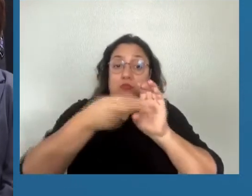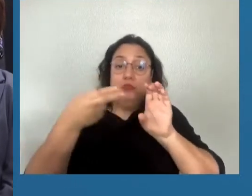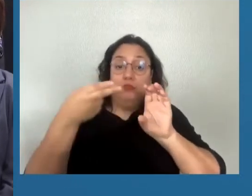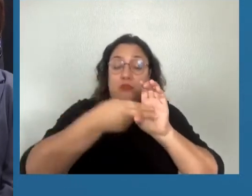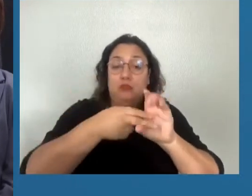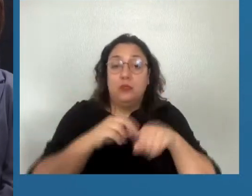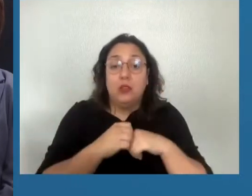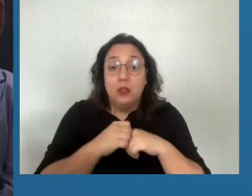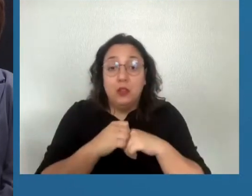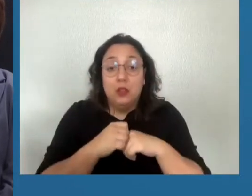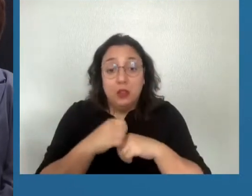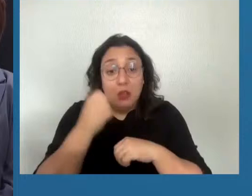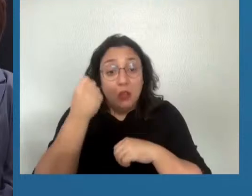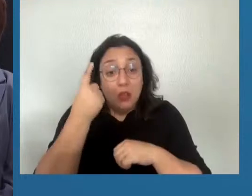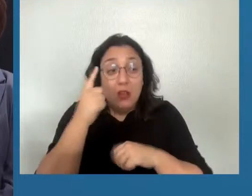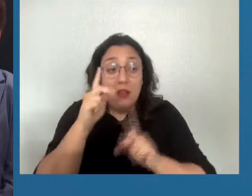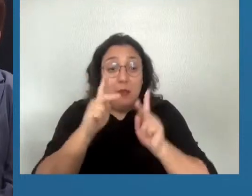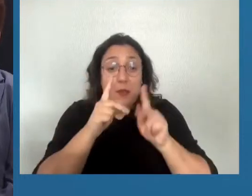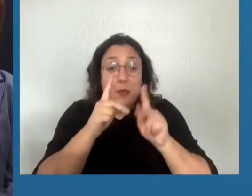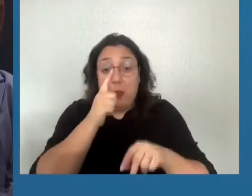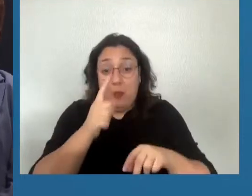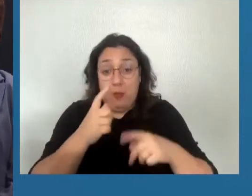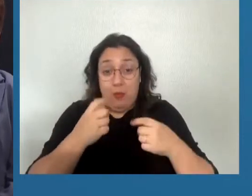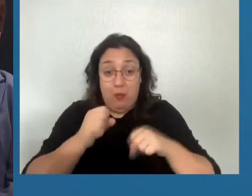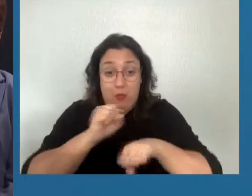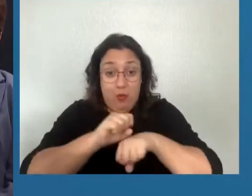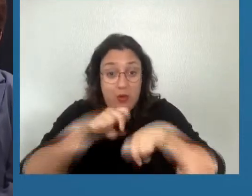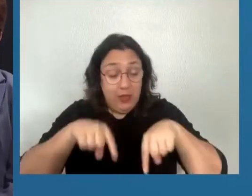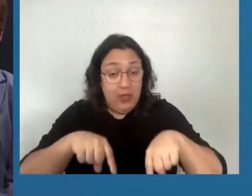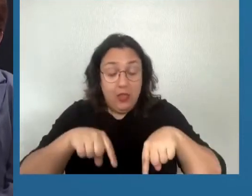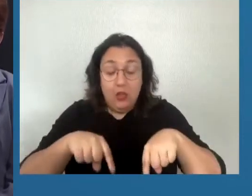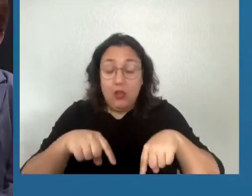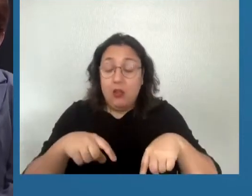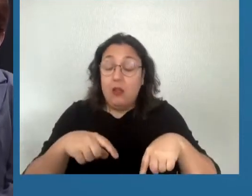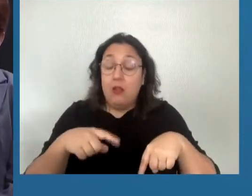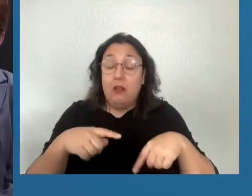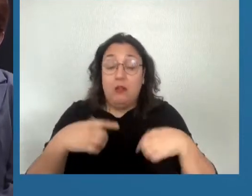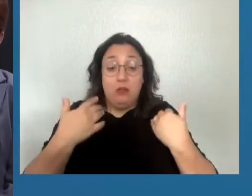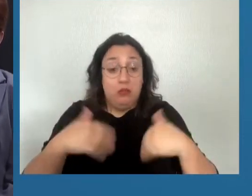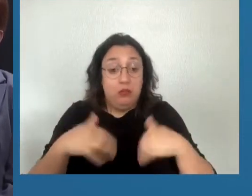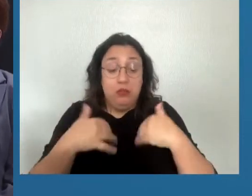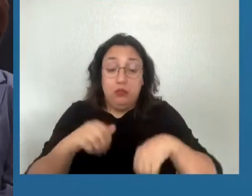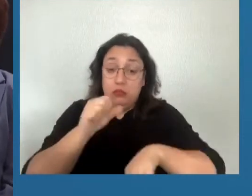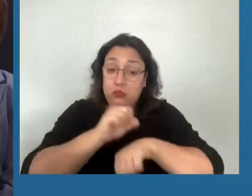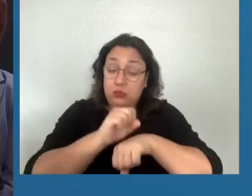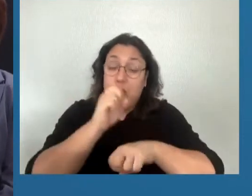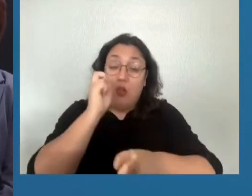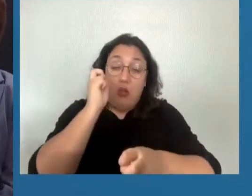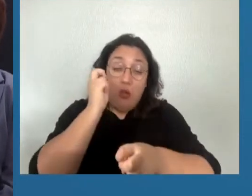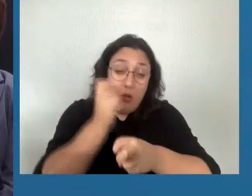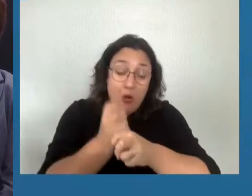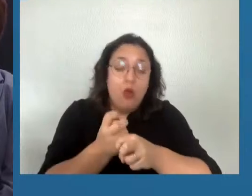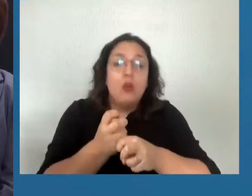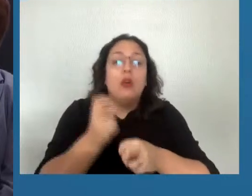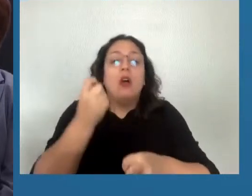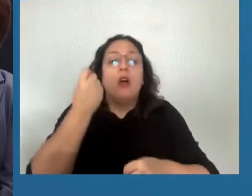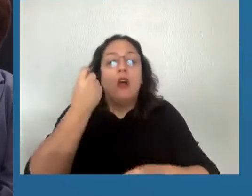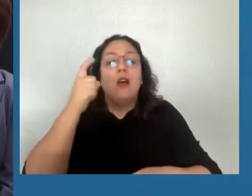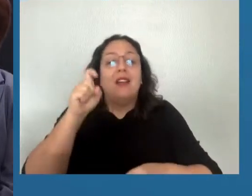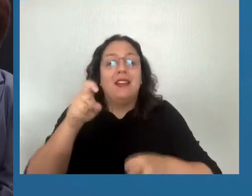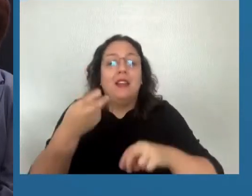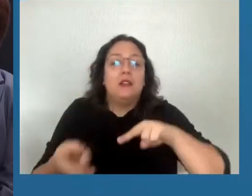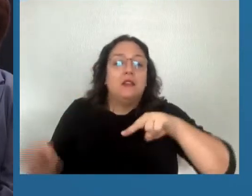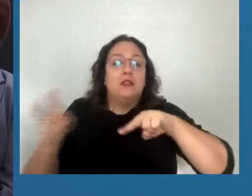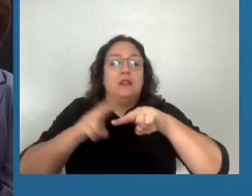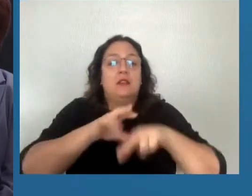work tirelessly to address many of those needs. So we have to recognize that we have to up our staffing to be able to give them some relief. What